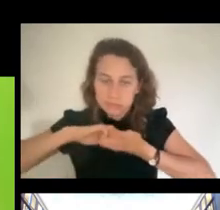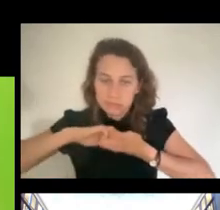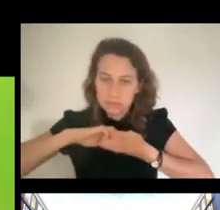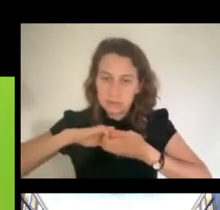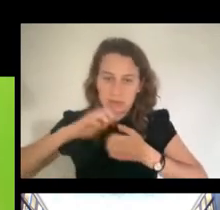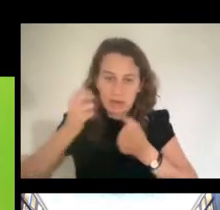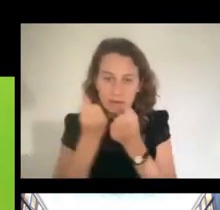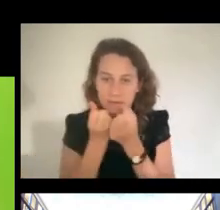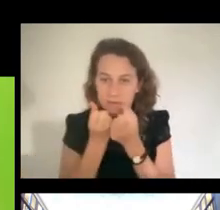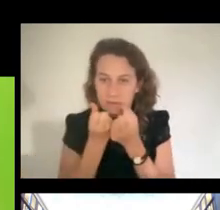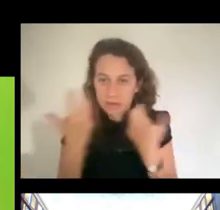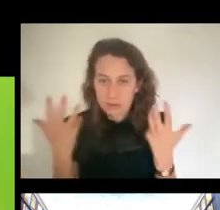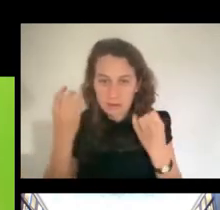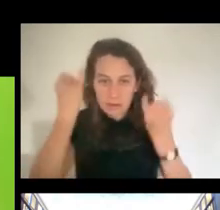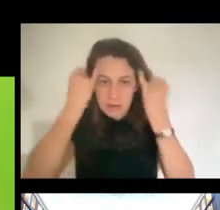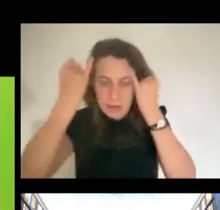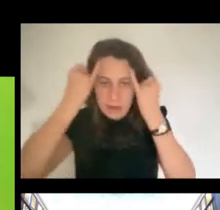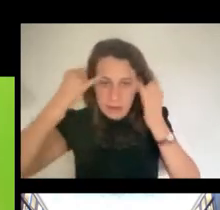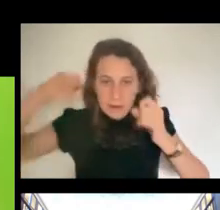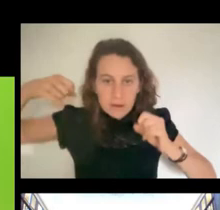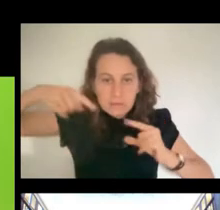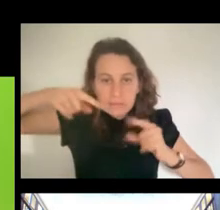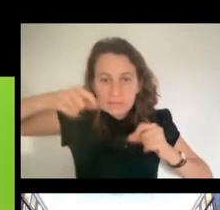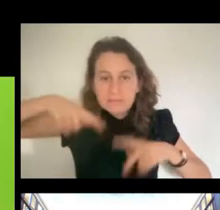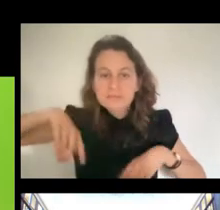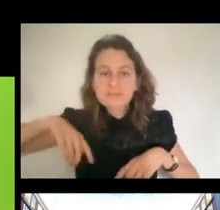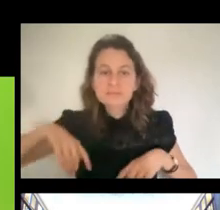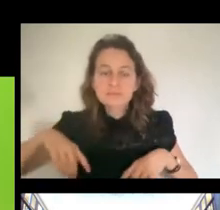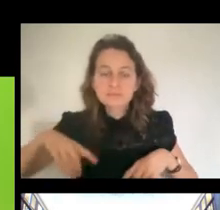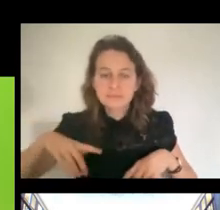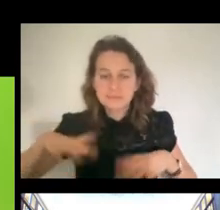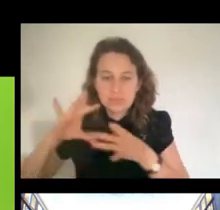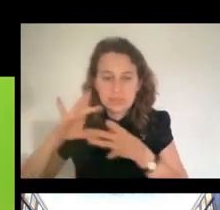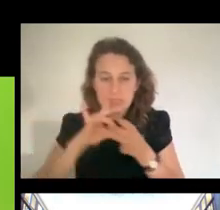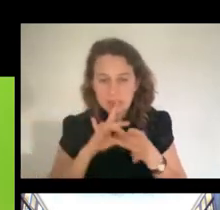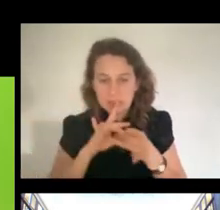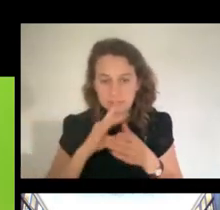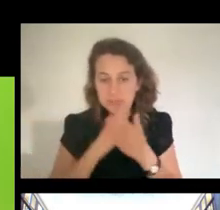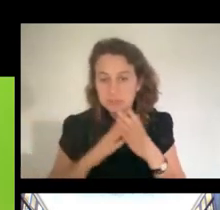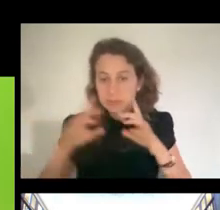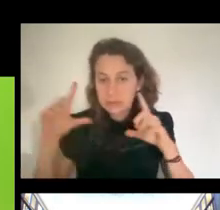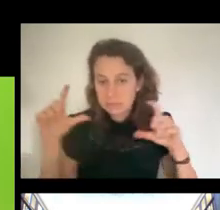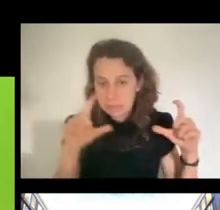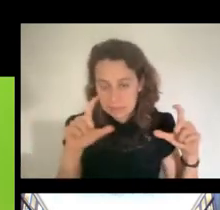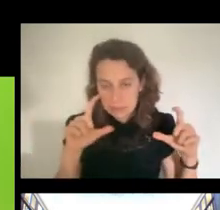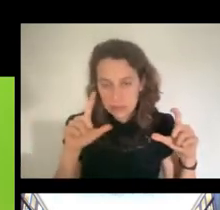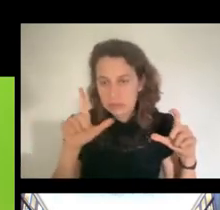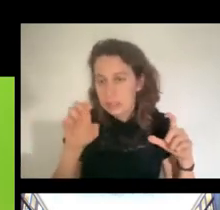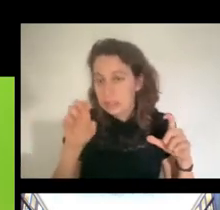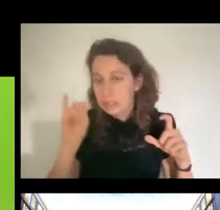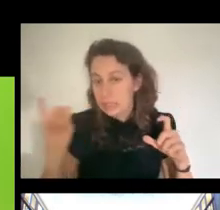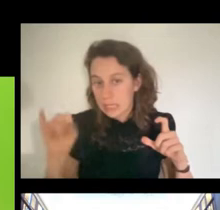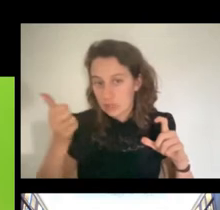was, ideas were feeding other ideas. And so this is a combination of some of the macro photography that Lei